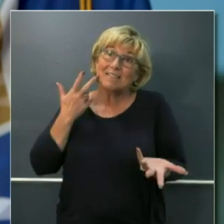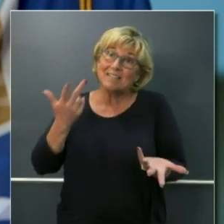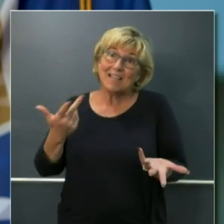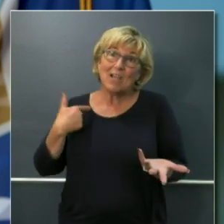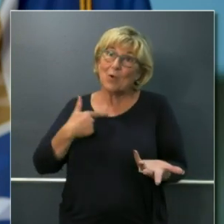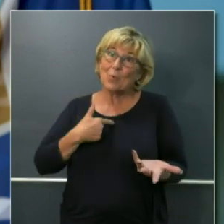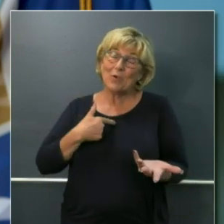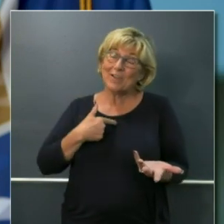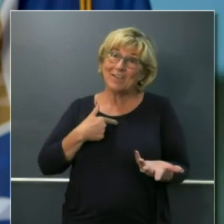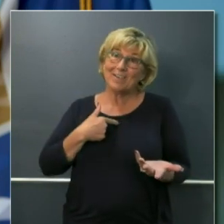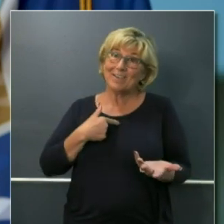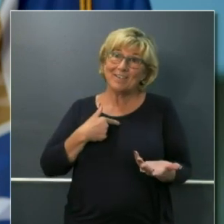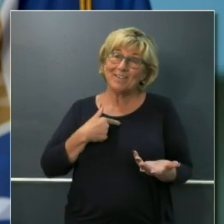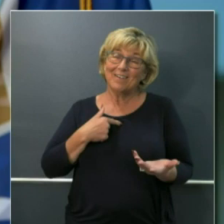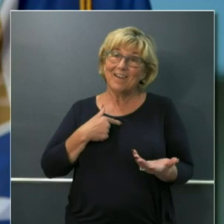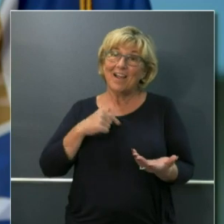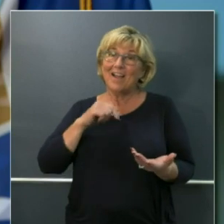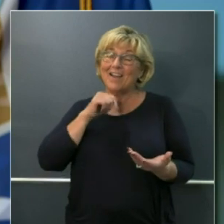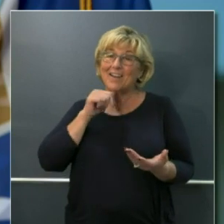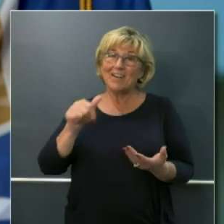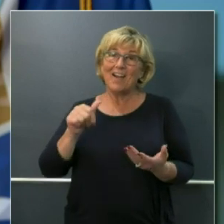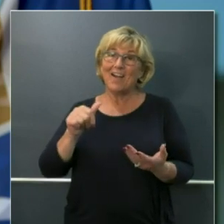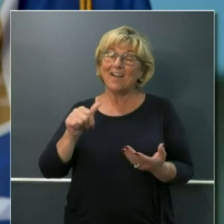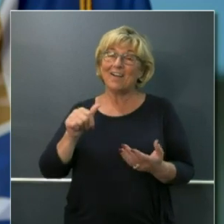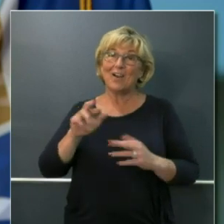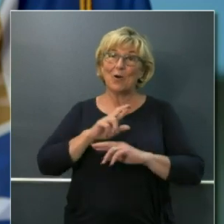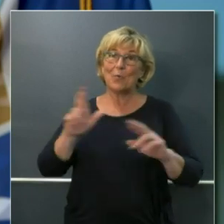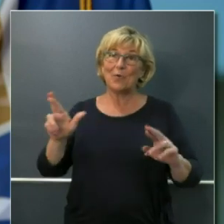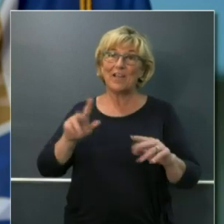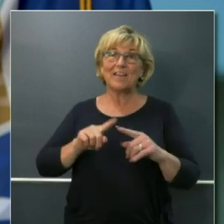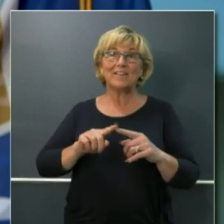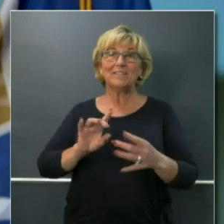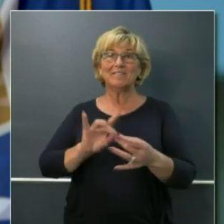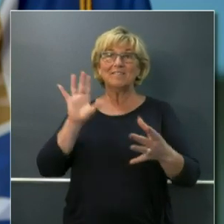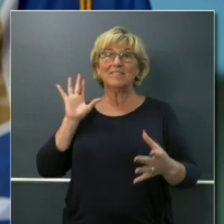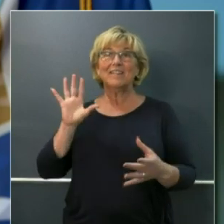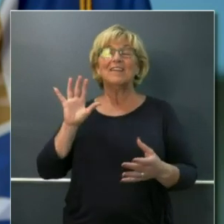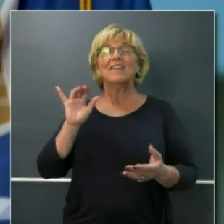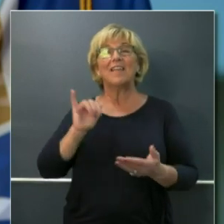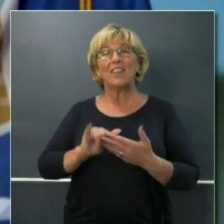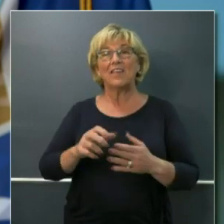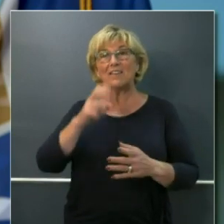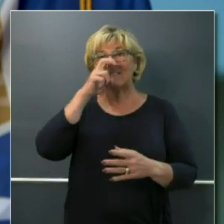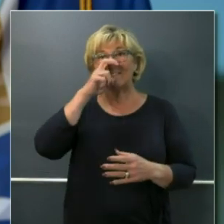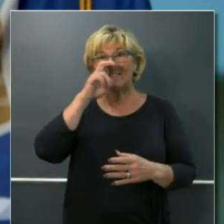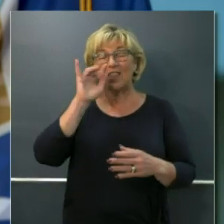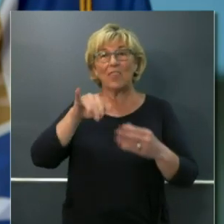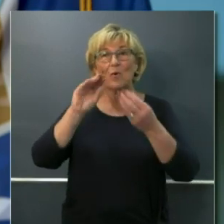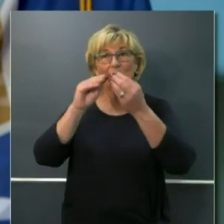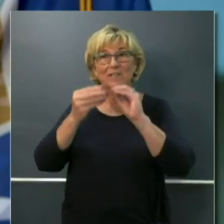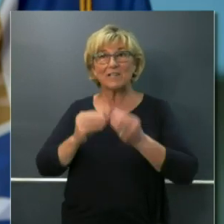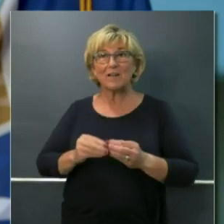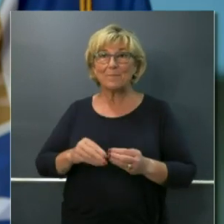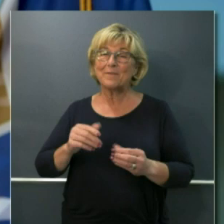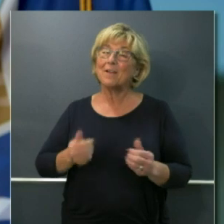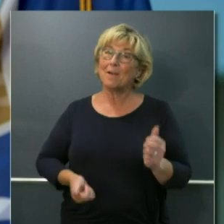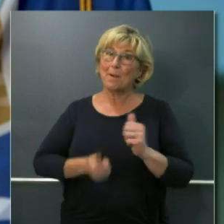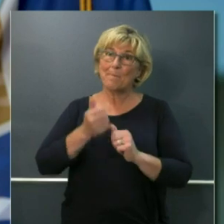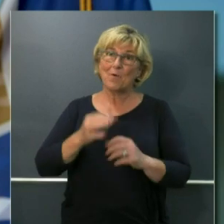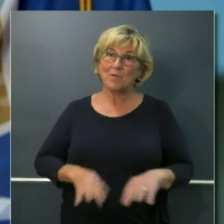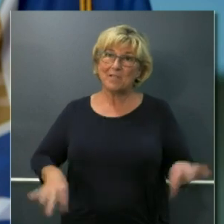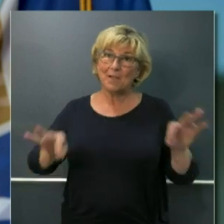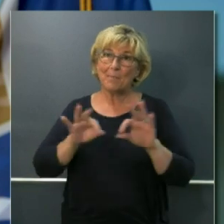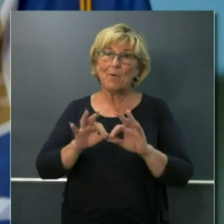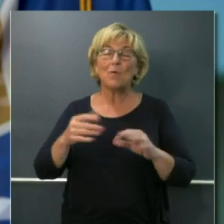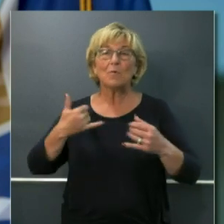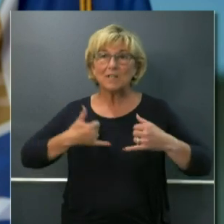not out of the woods, stable, though those numbers are relative to so many other parts of the country. We